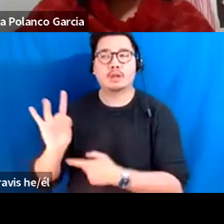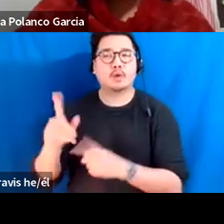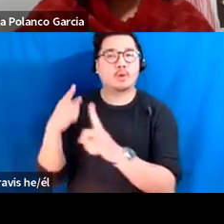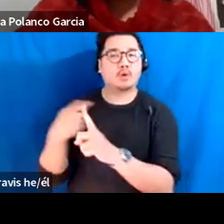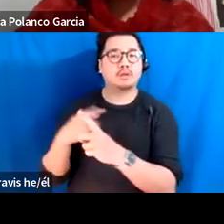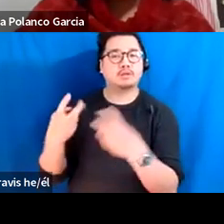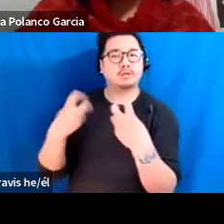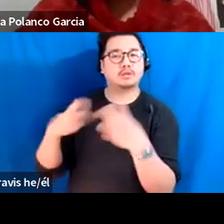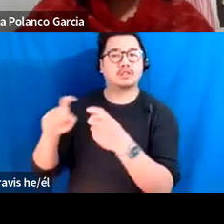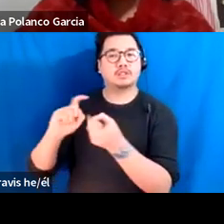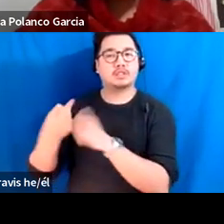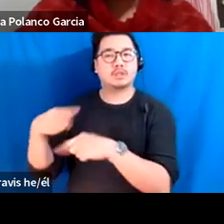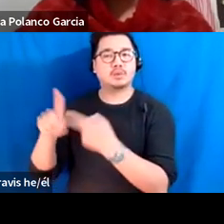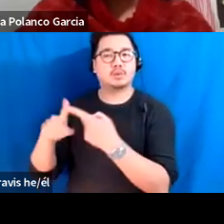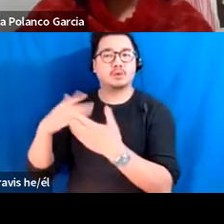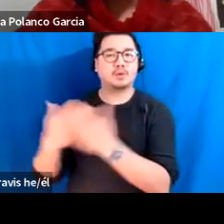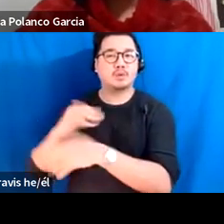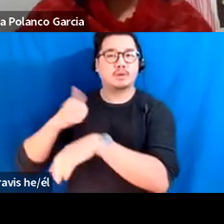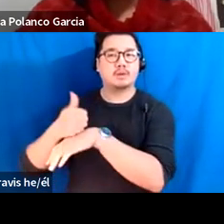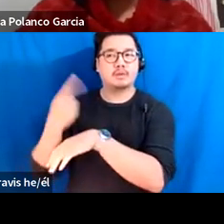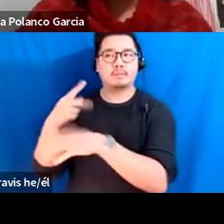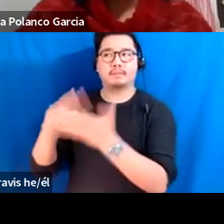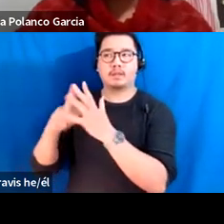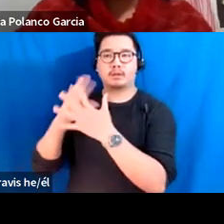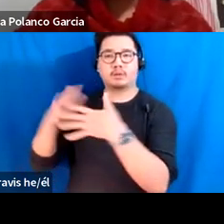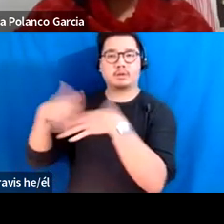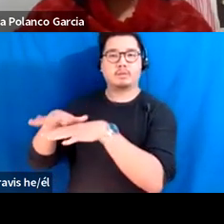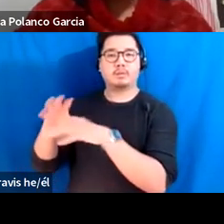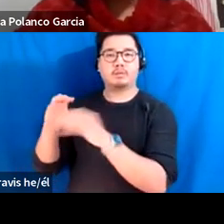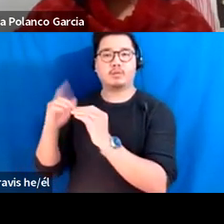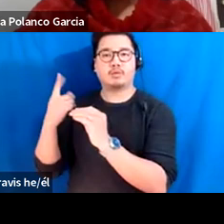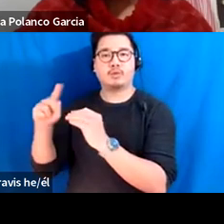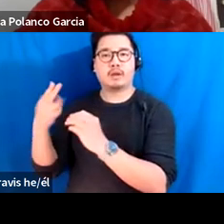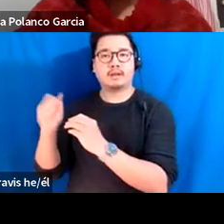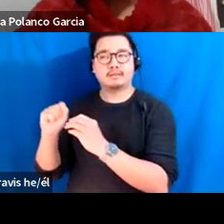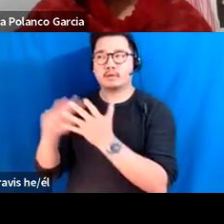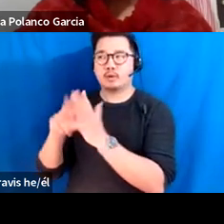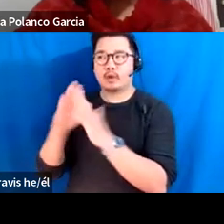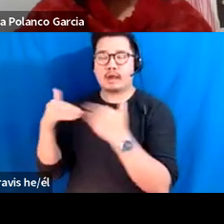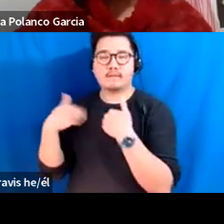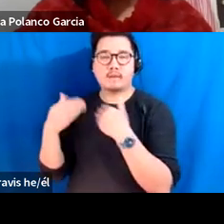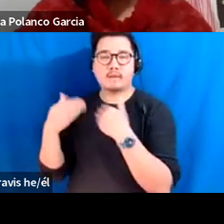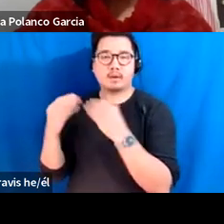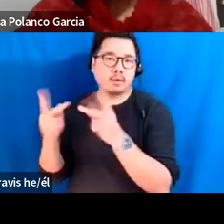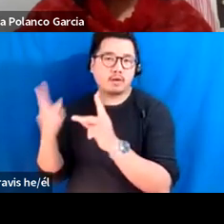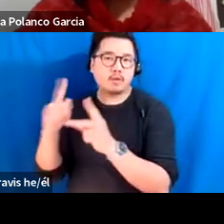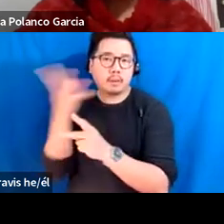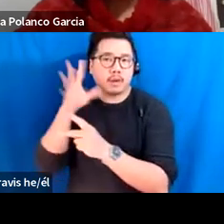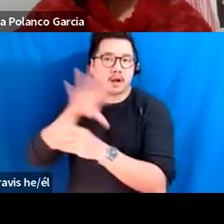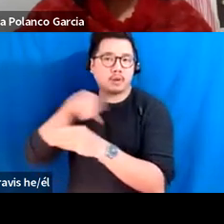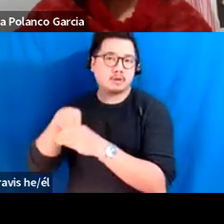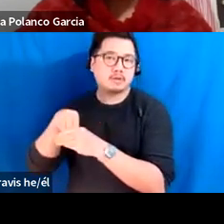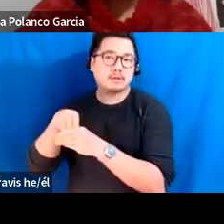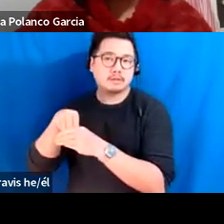entry into high school that there will be more opportunity for parent engagement